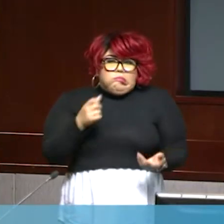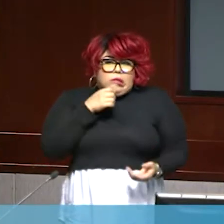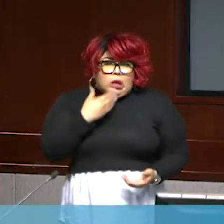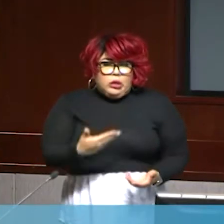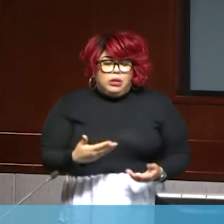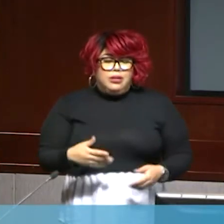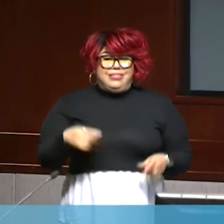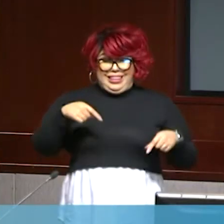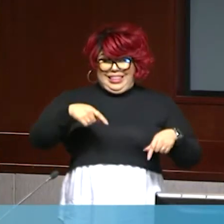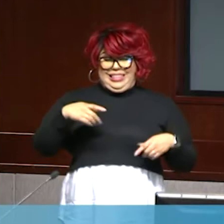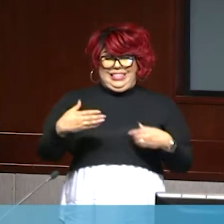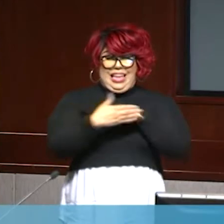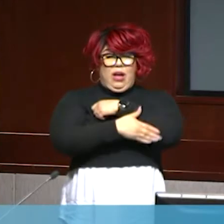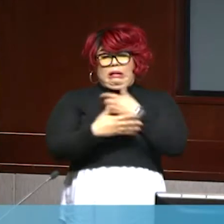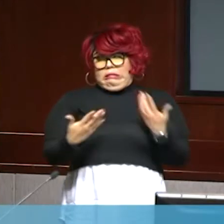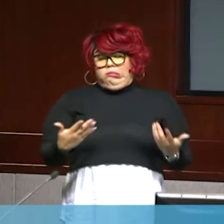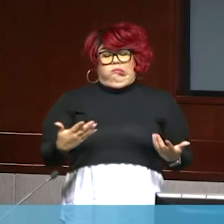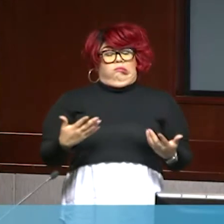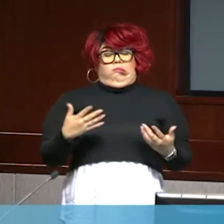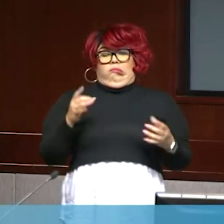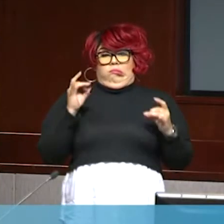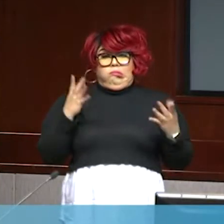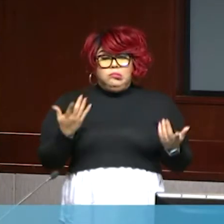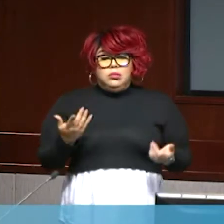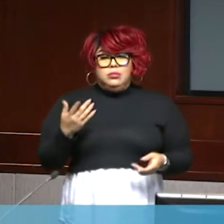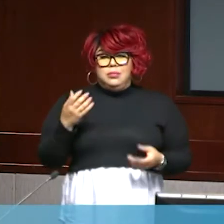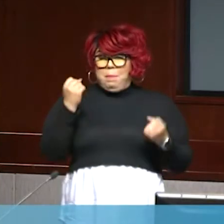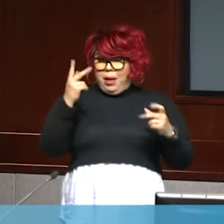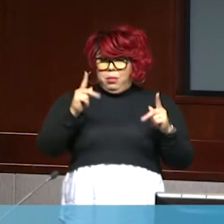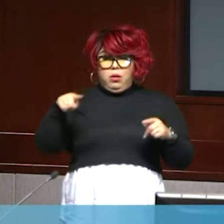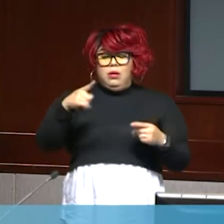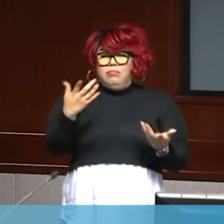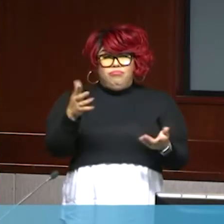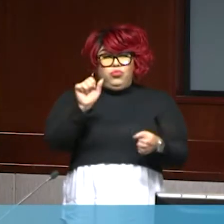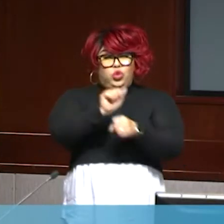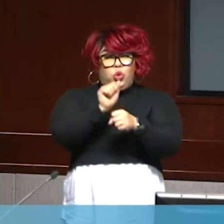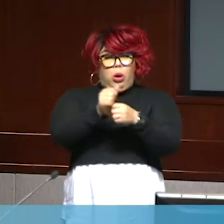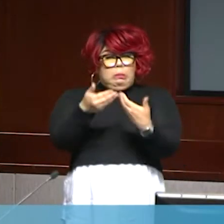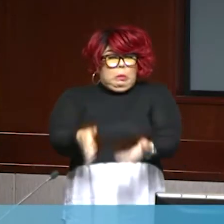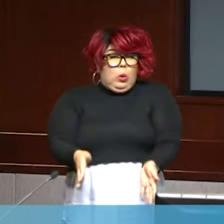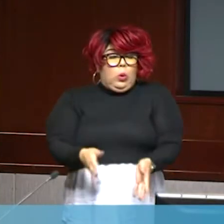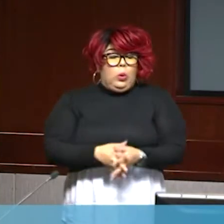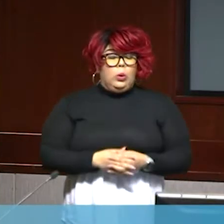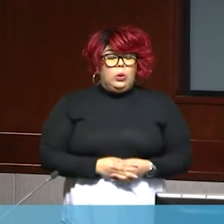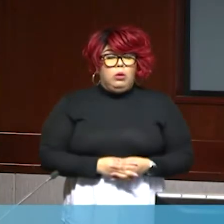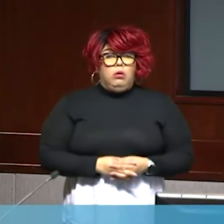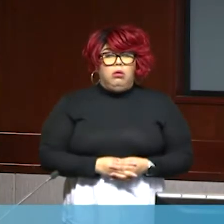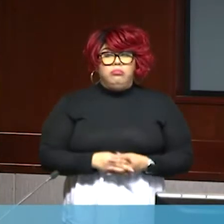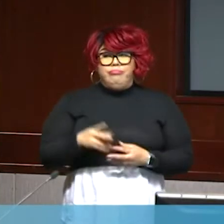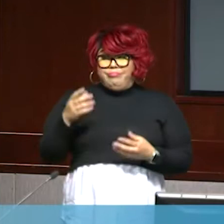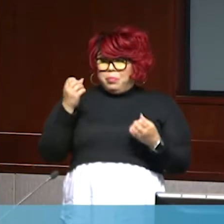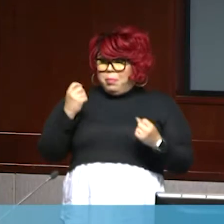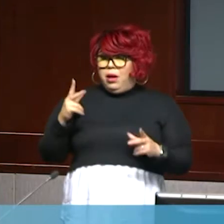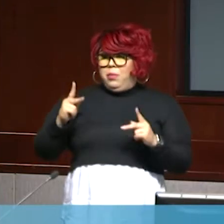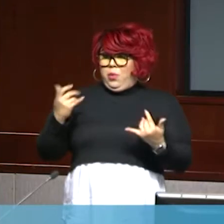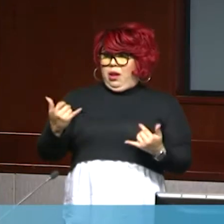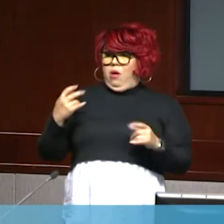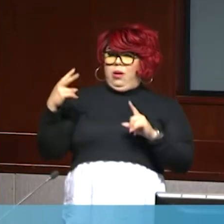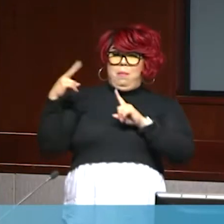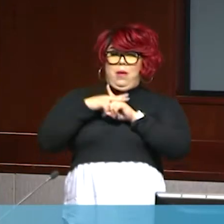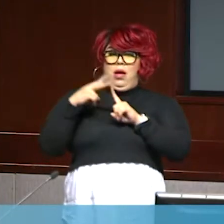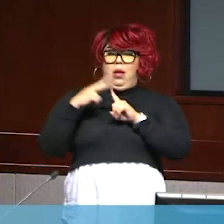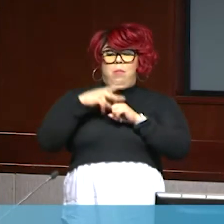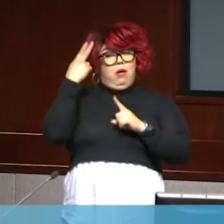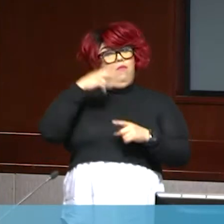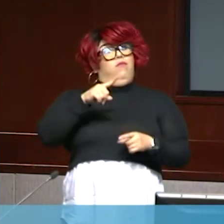had many folks lose their jobs. Many folks apply for, tens of thousands